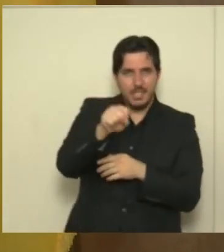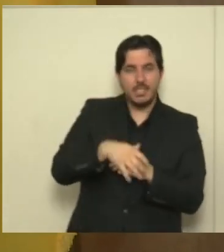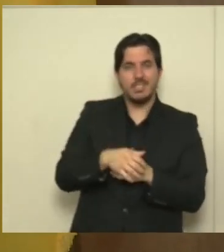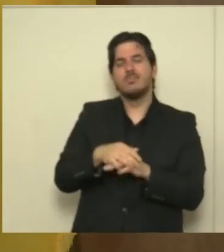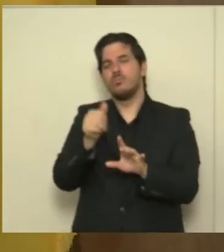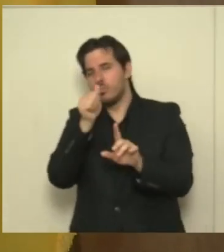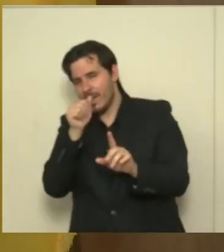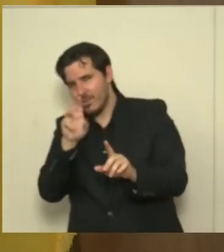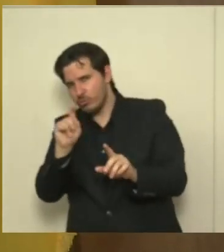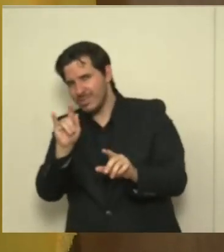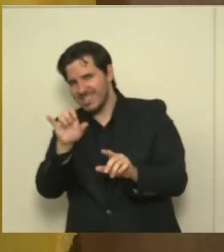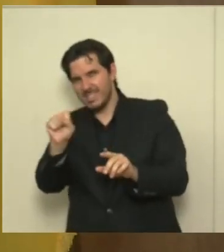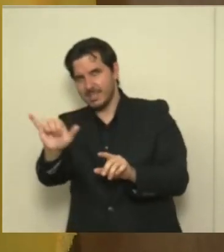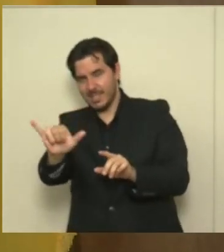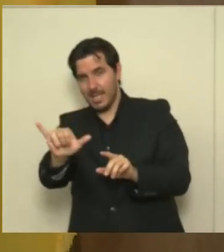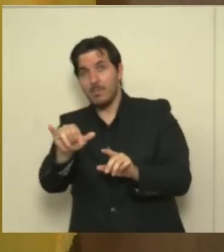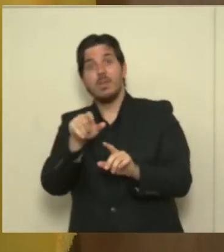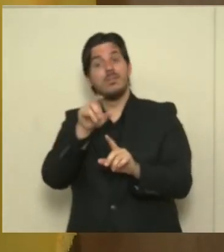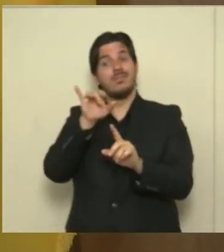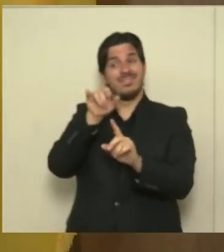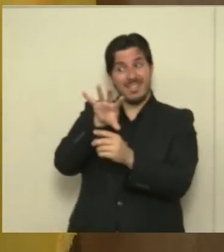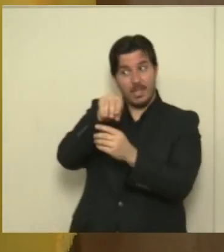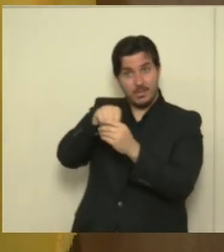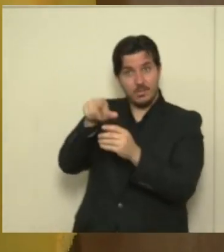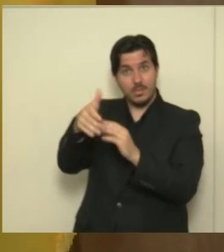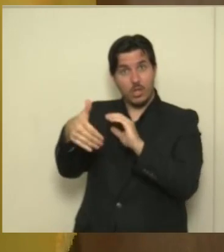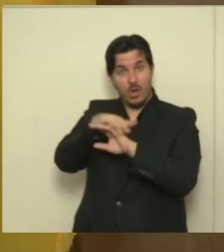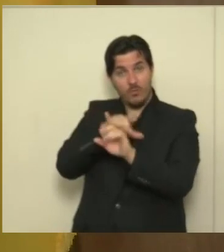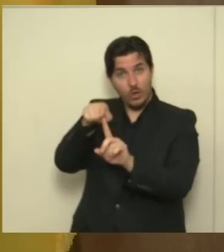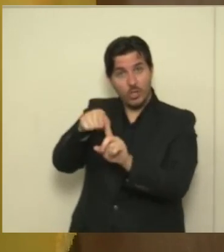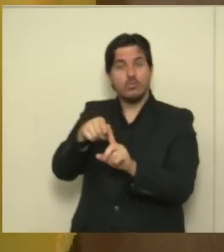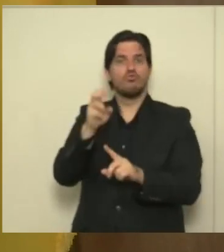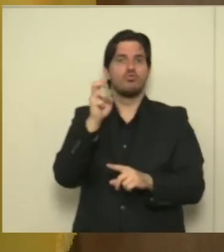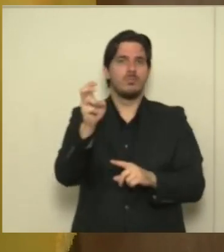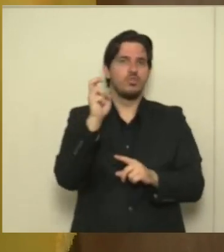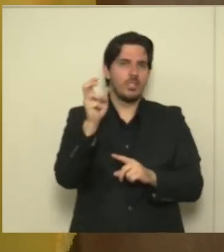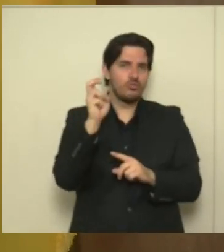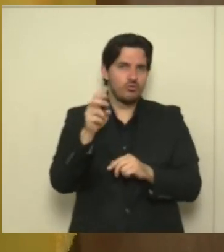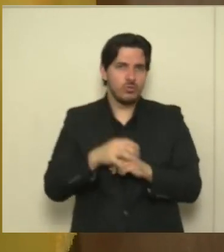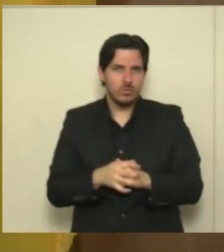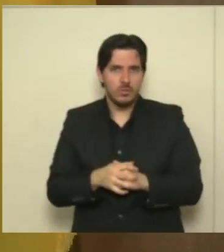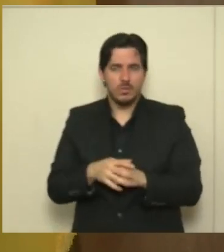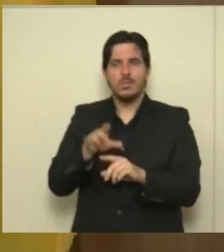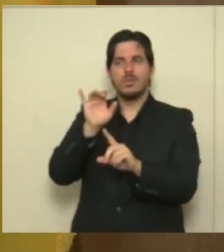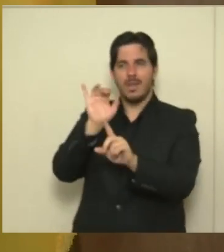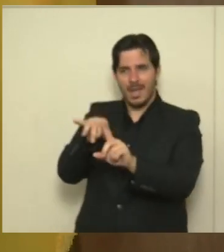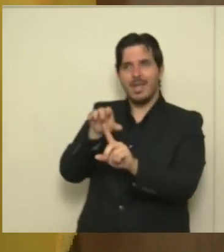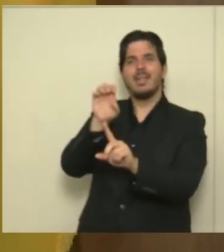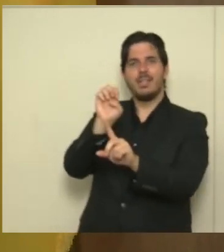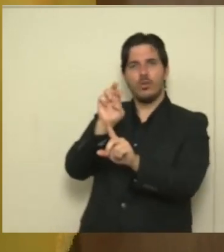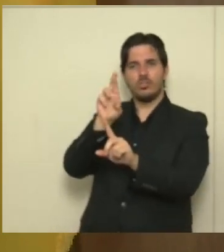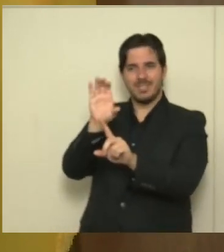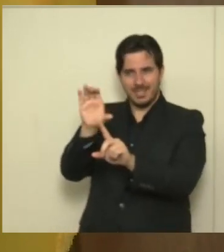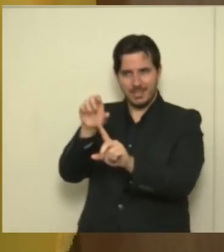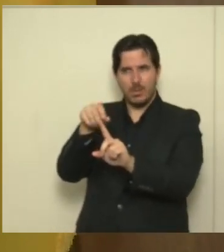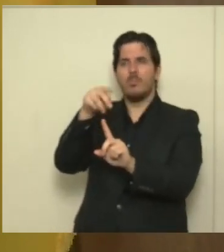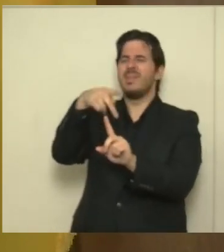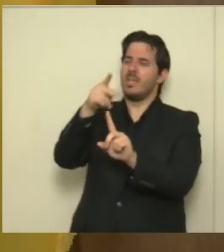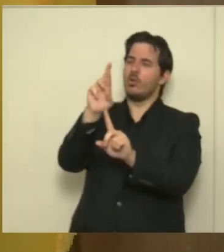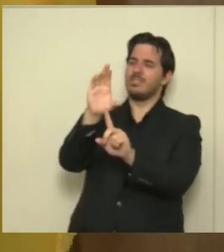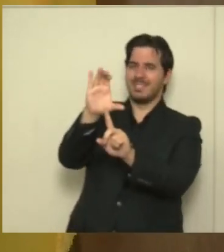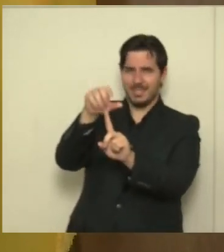fact transportation is another area in which the PRC has the authority and required to